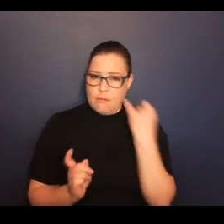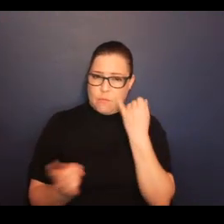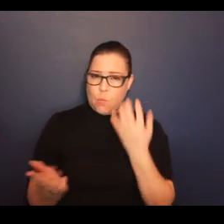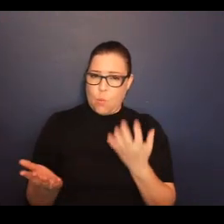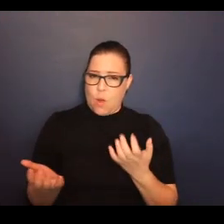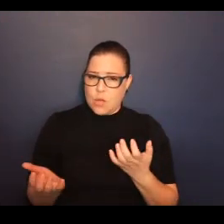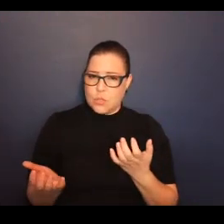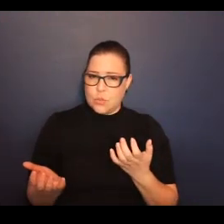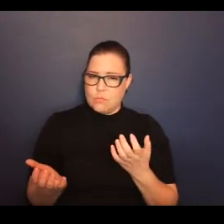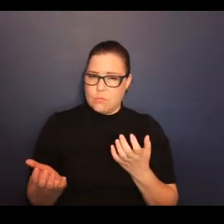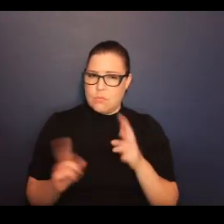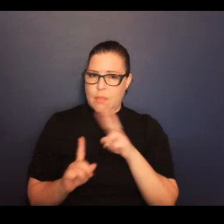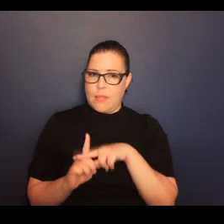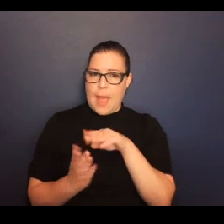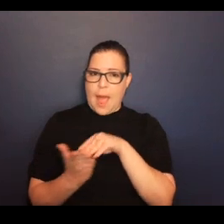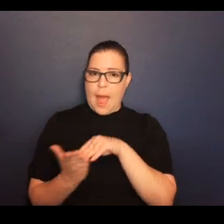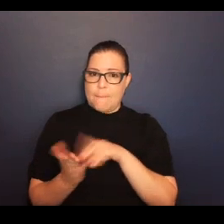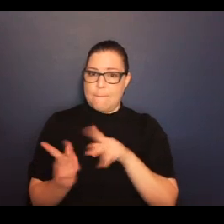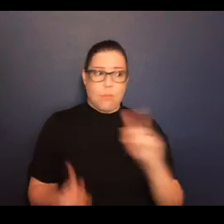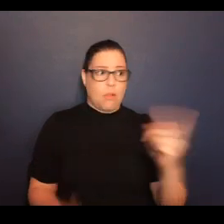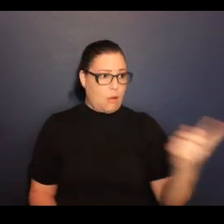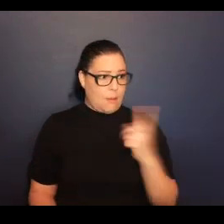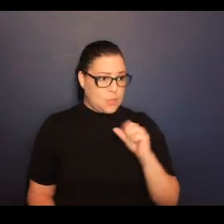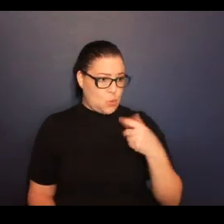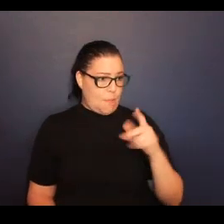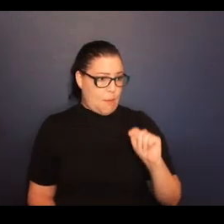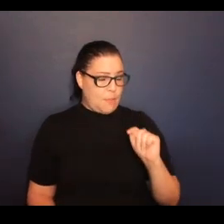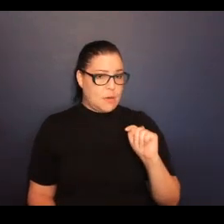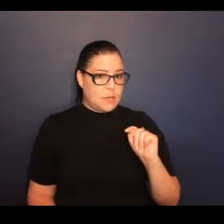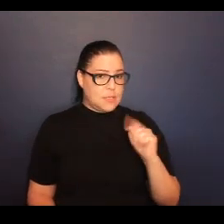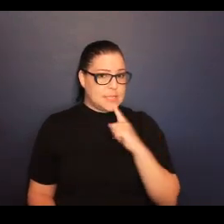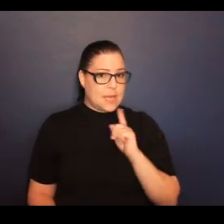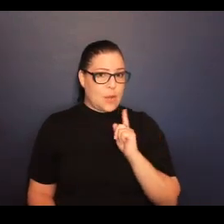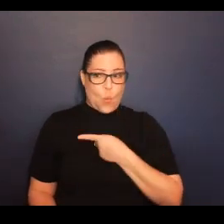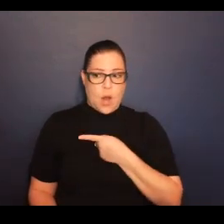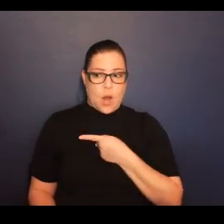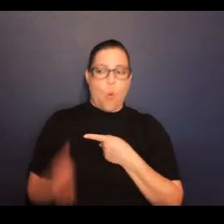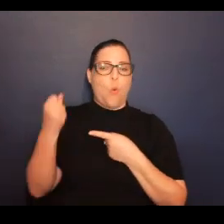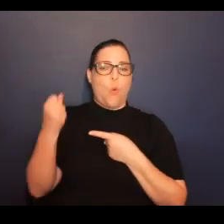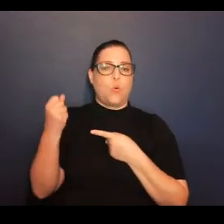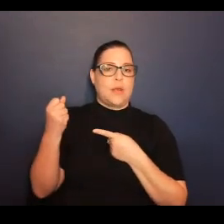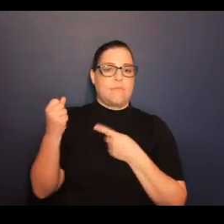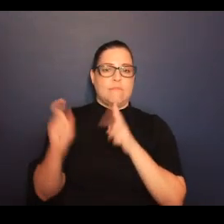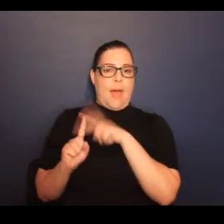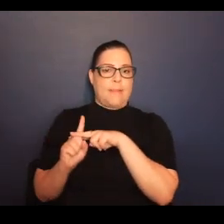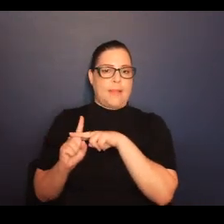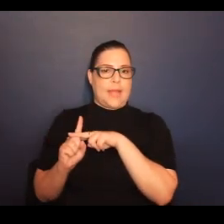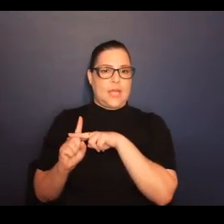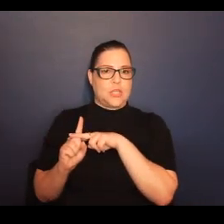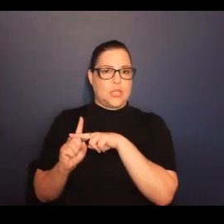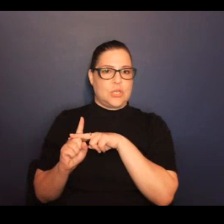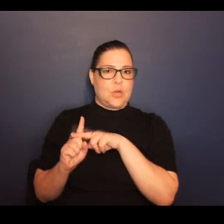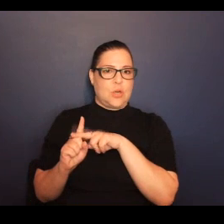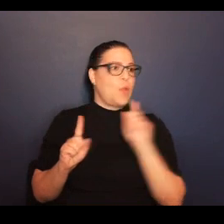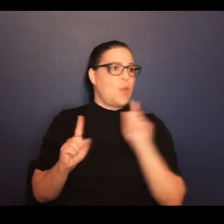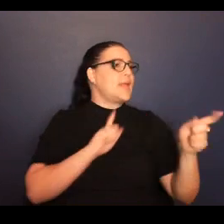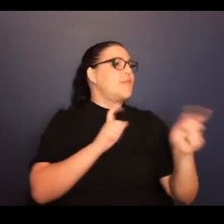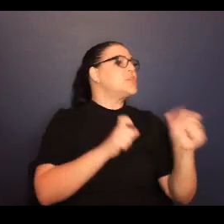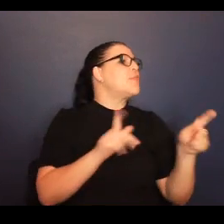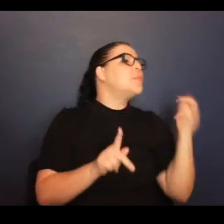Hmm. And the applications, like people is coming to the departments and saying that we are holding back the applications from them and giving them away to people who